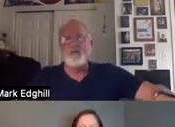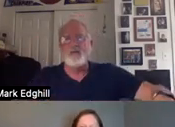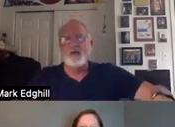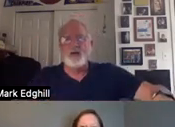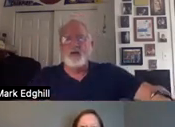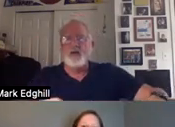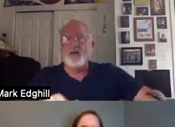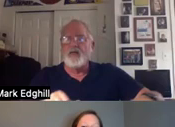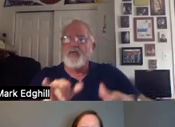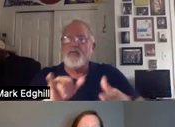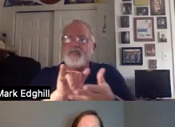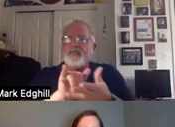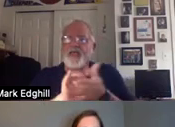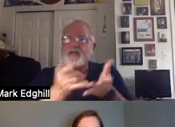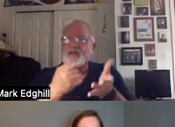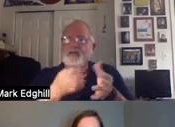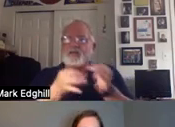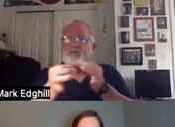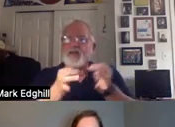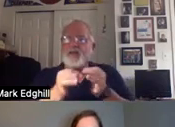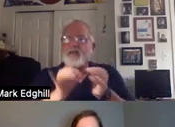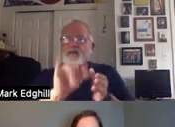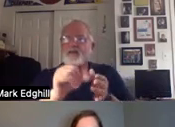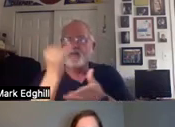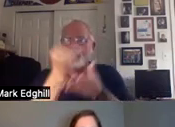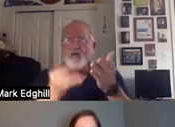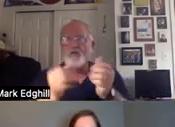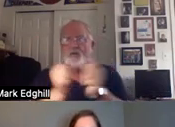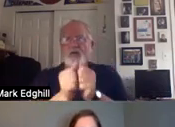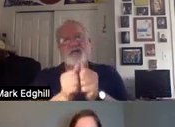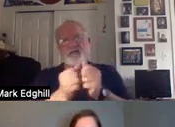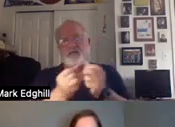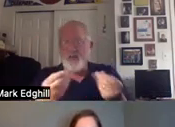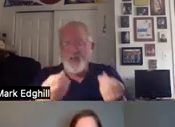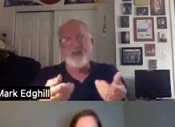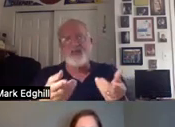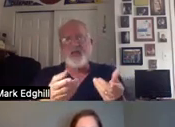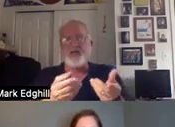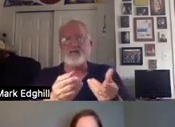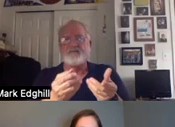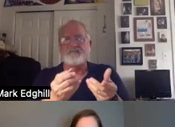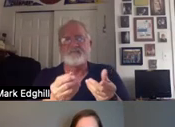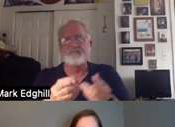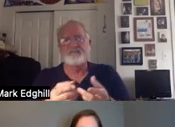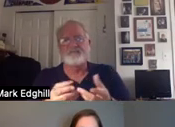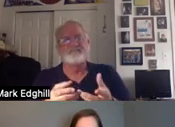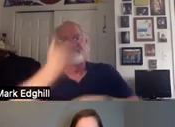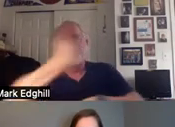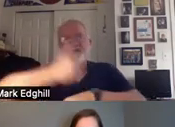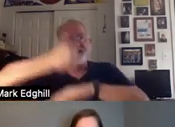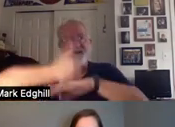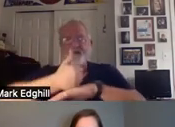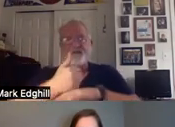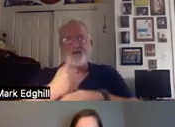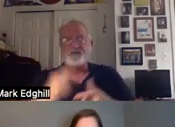could see like the real sand on the background and the sand. It really helped explain the art. He had